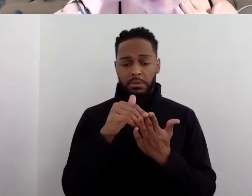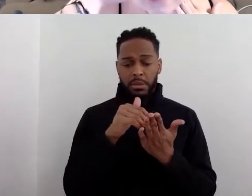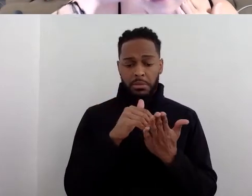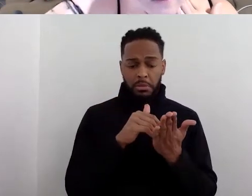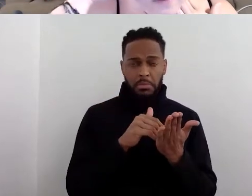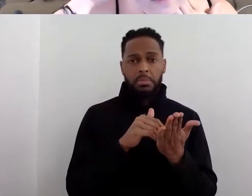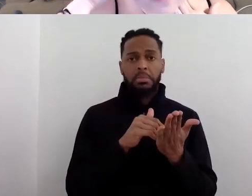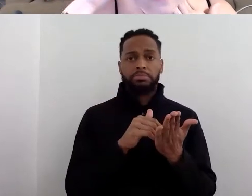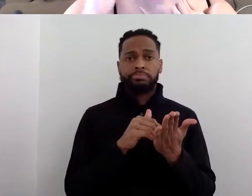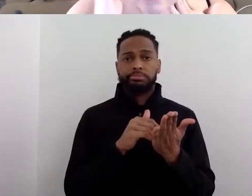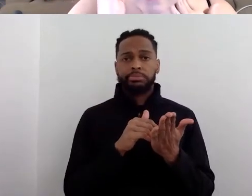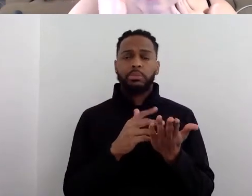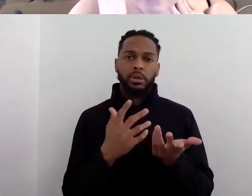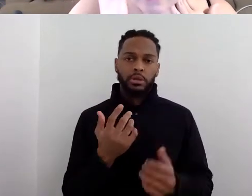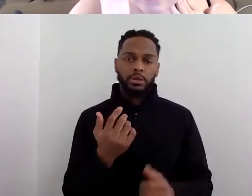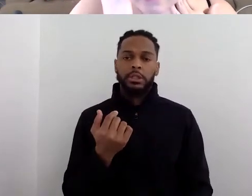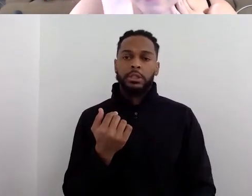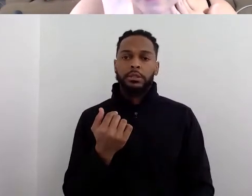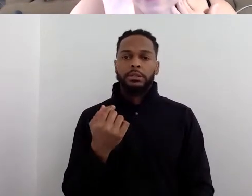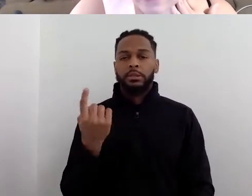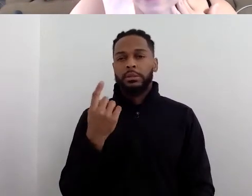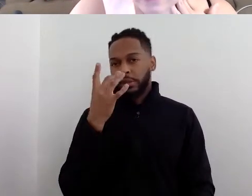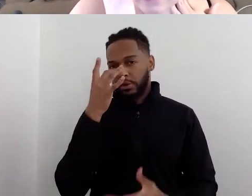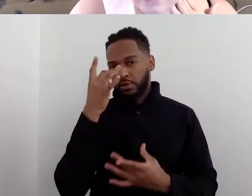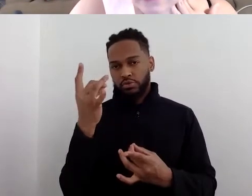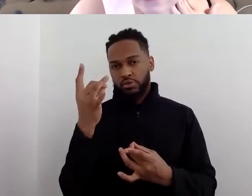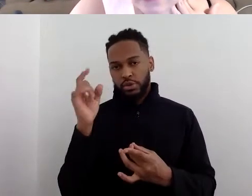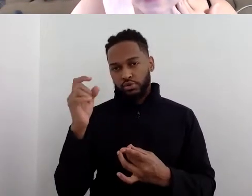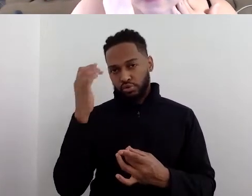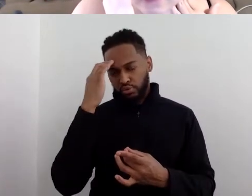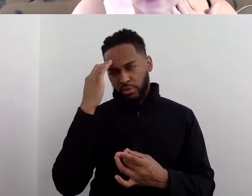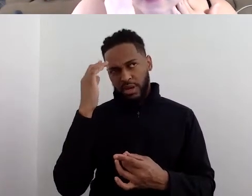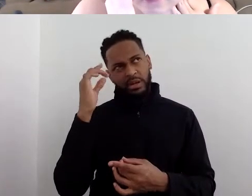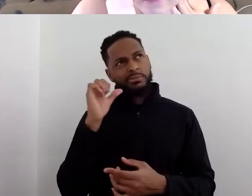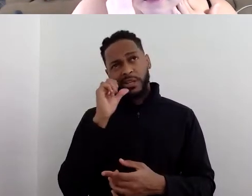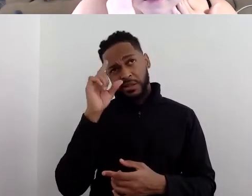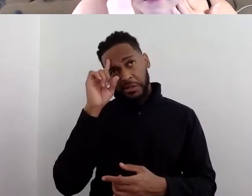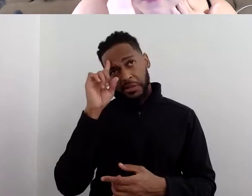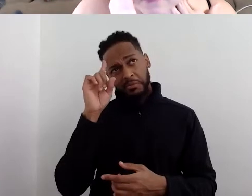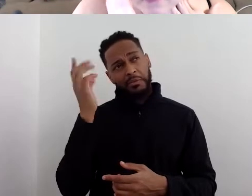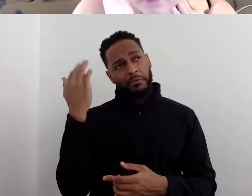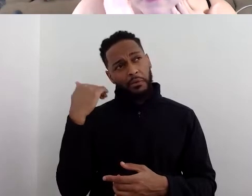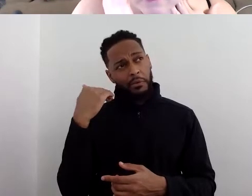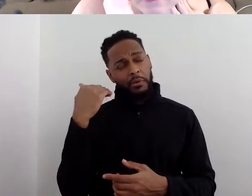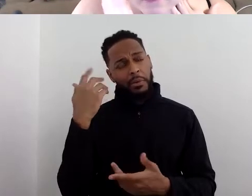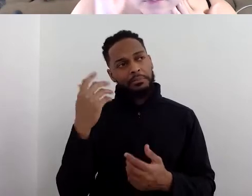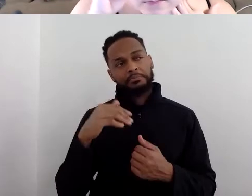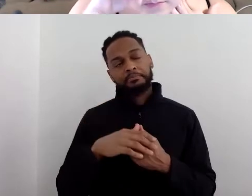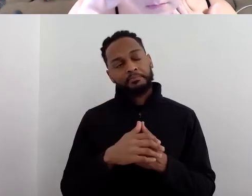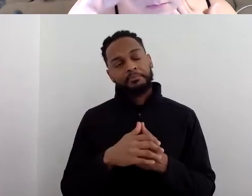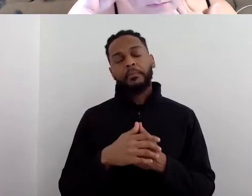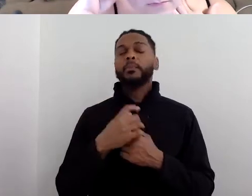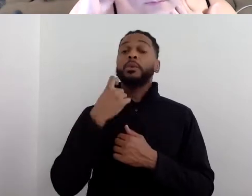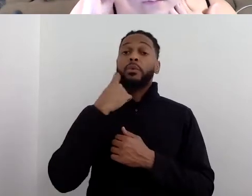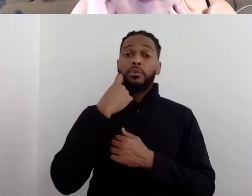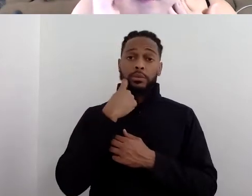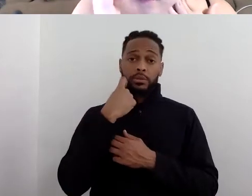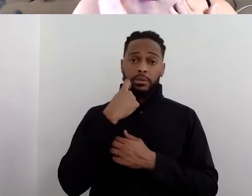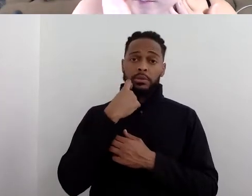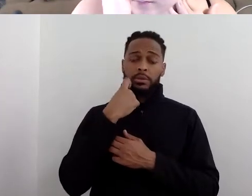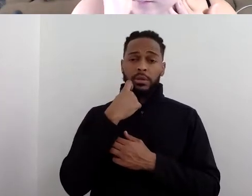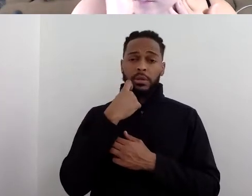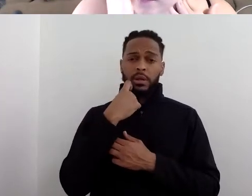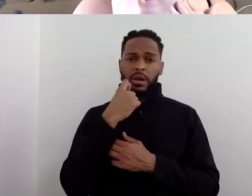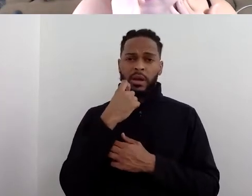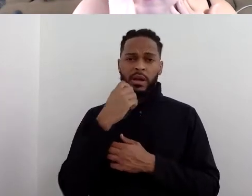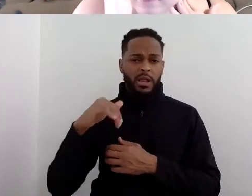this is something interesting you should know about. I don't know why I didn't think about it before, but up until very recently, and maybe it hasn't changed